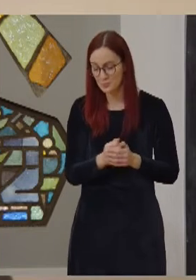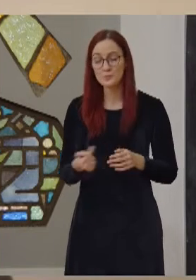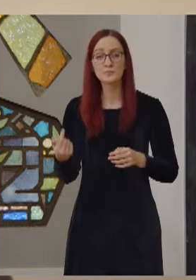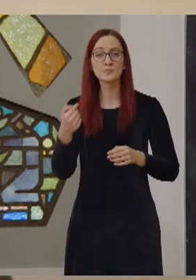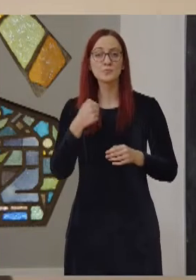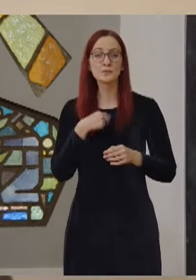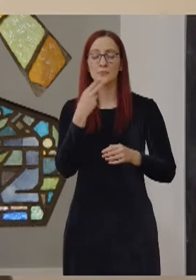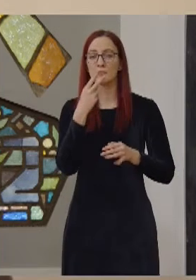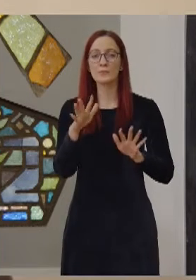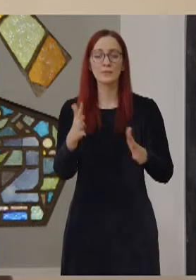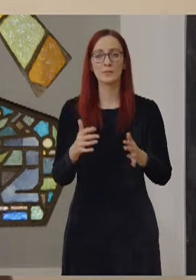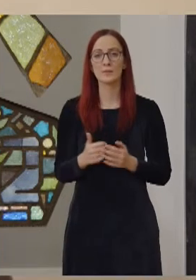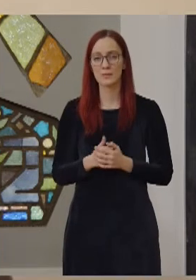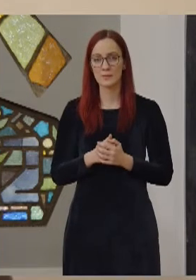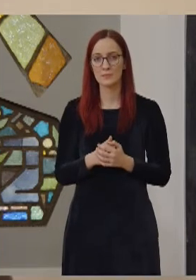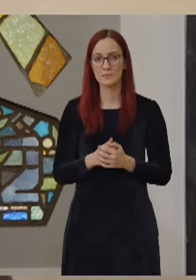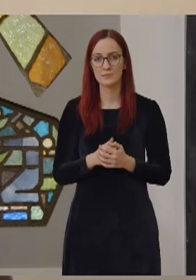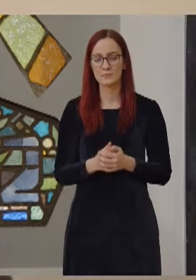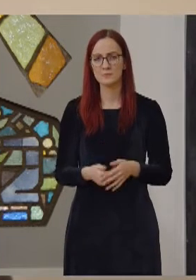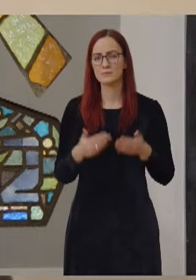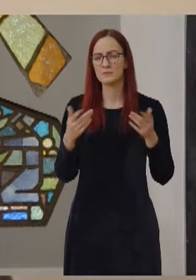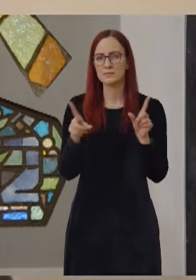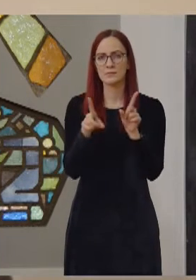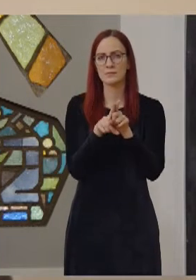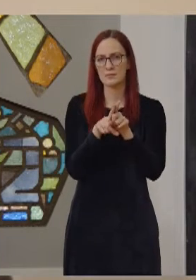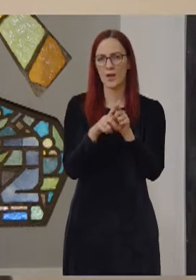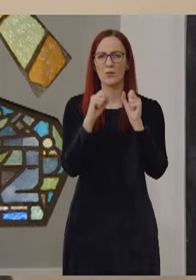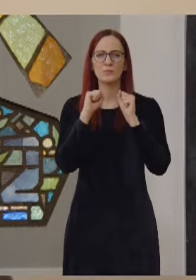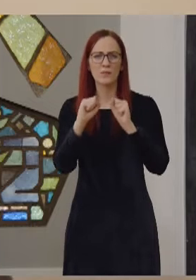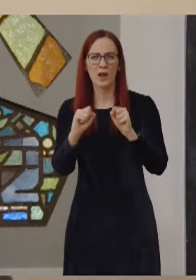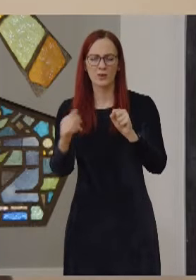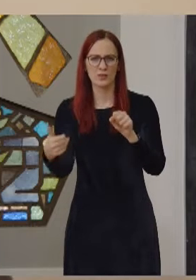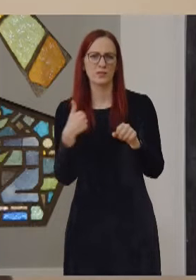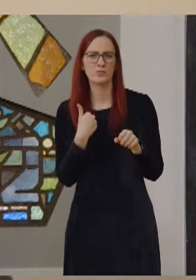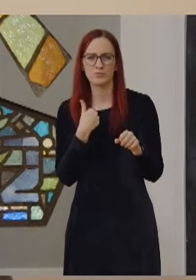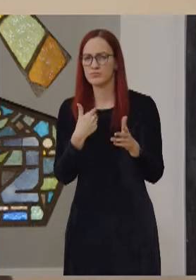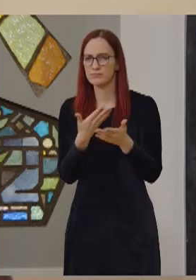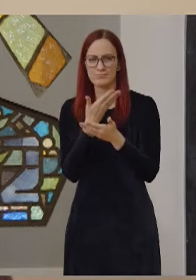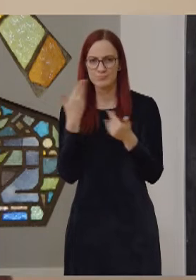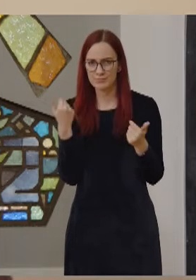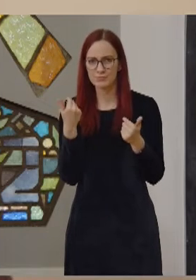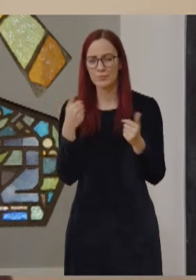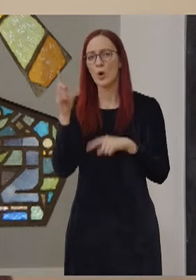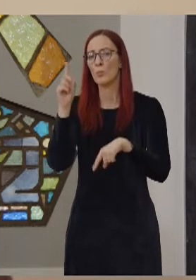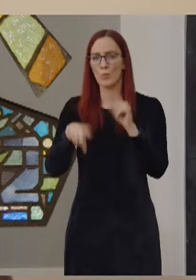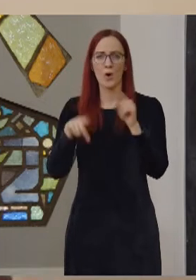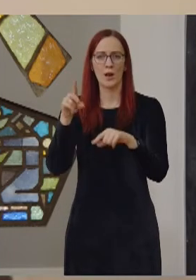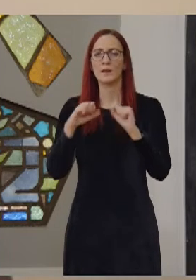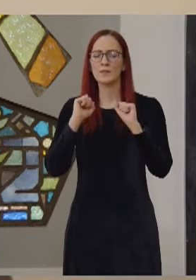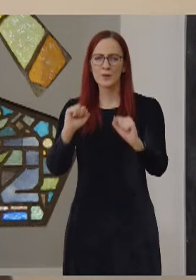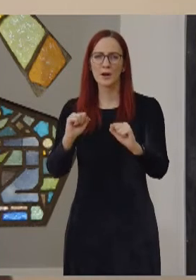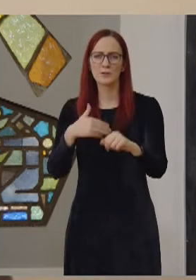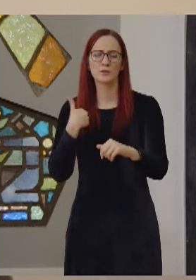will contact the Venus Commission. So I believe that there is an absolute lack